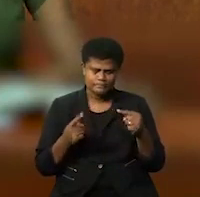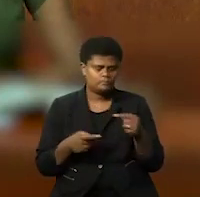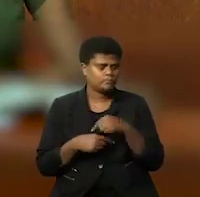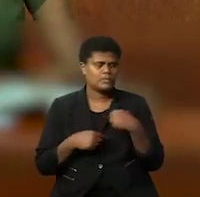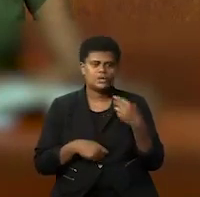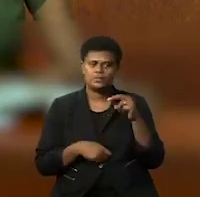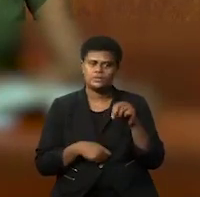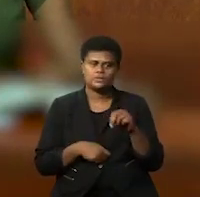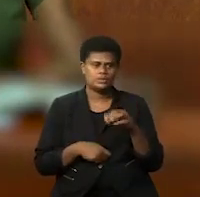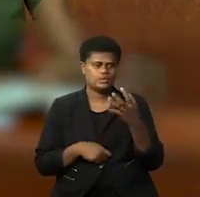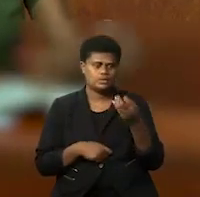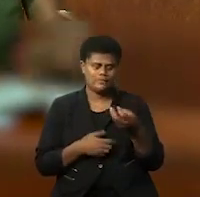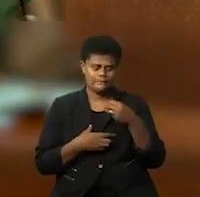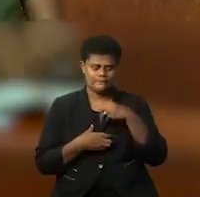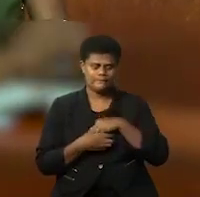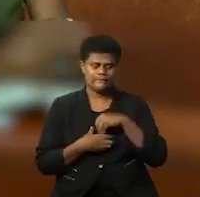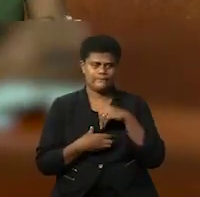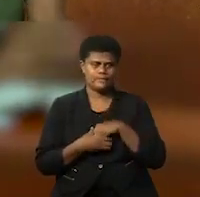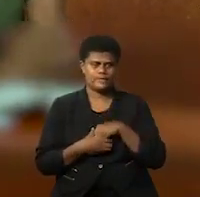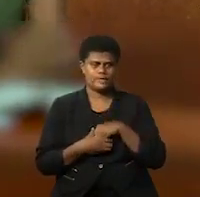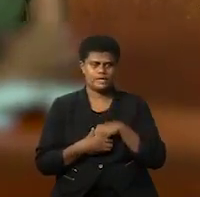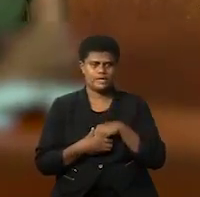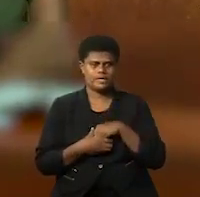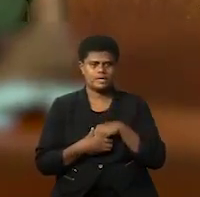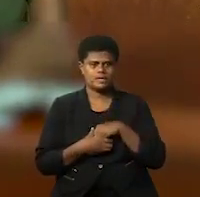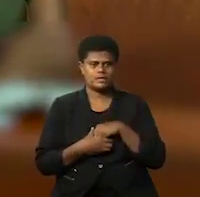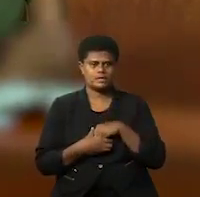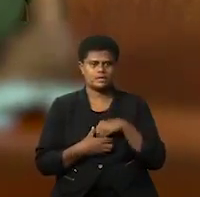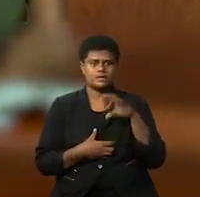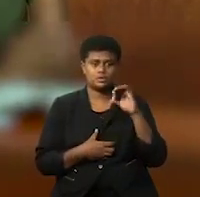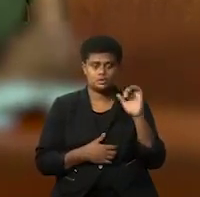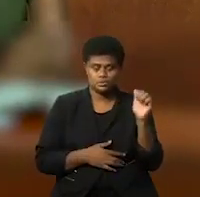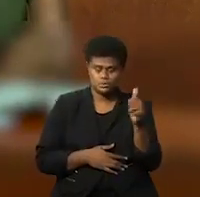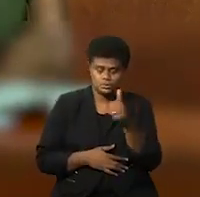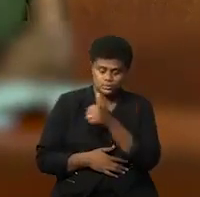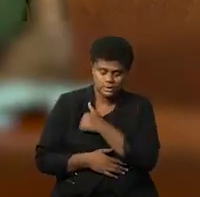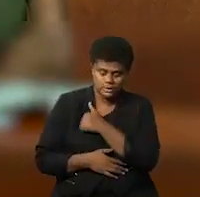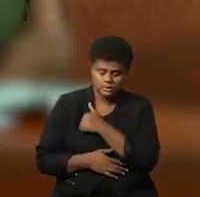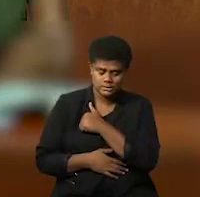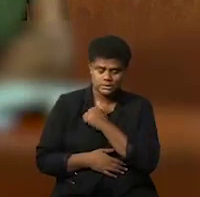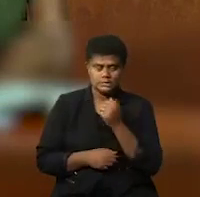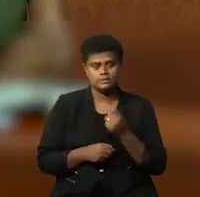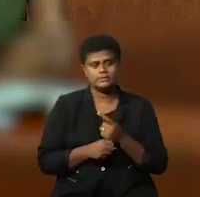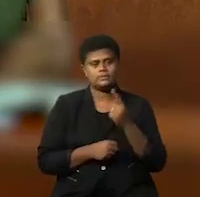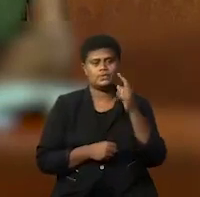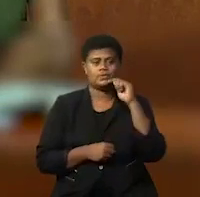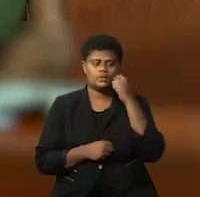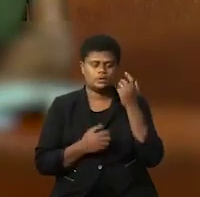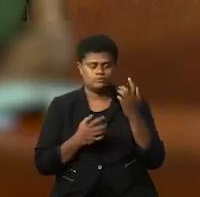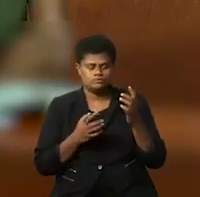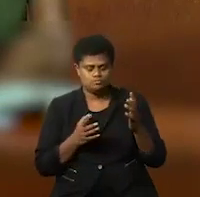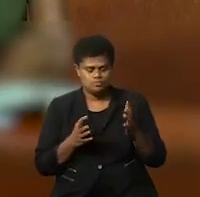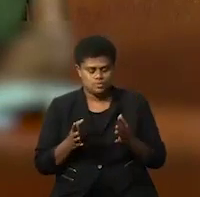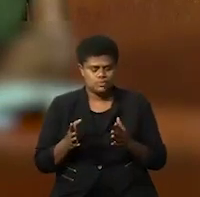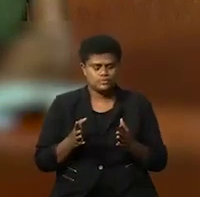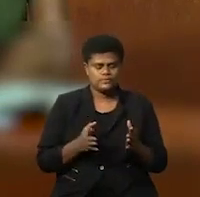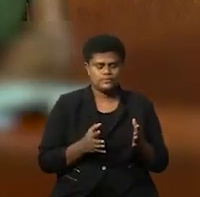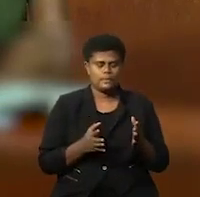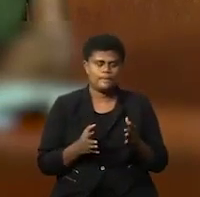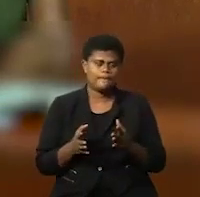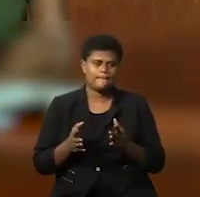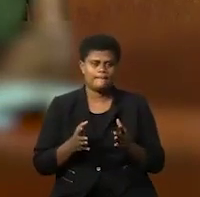have God's grace, so that this grace will move in us to serve God